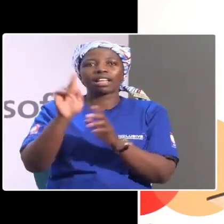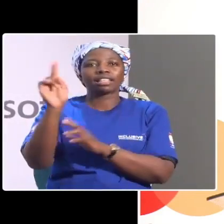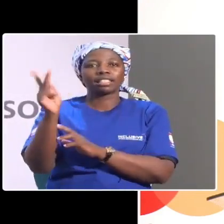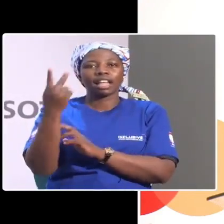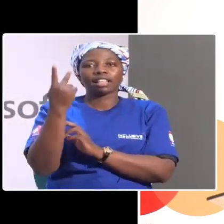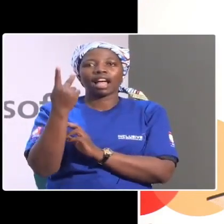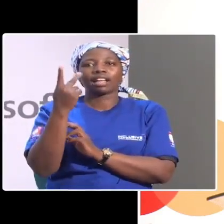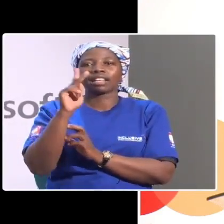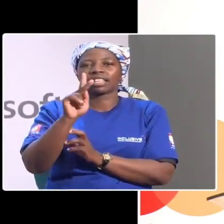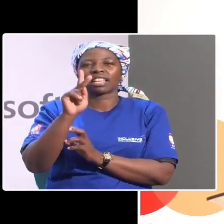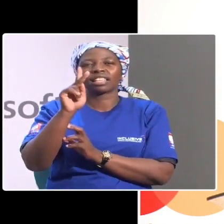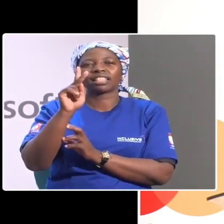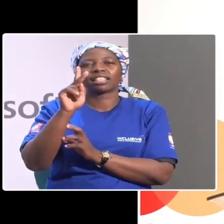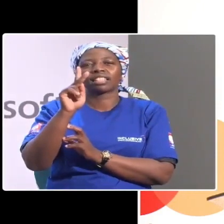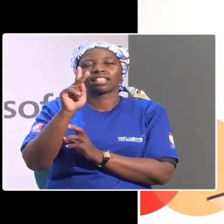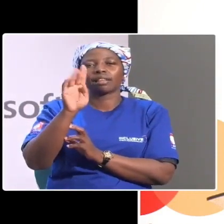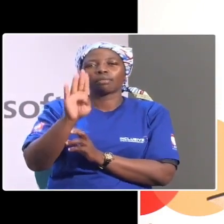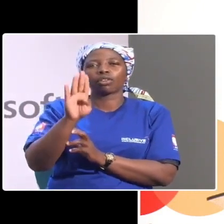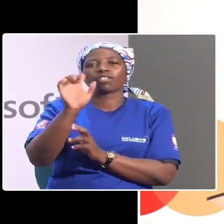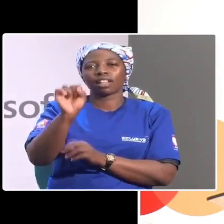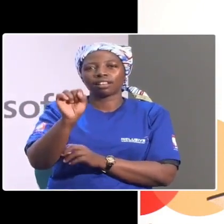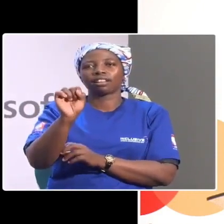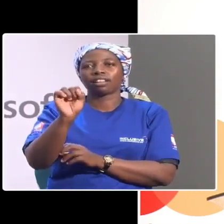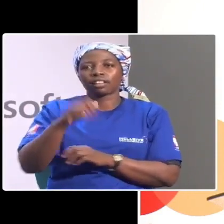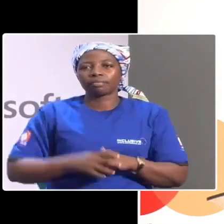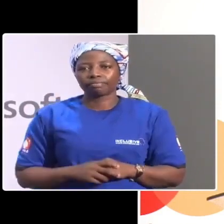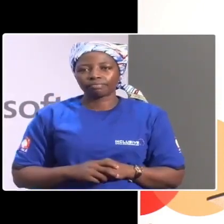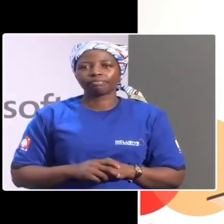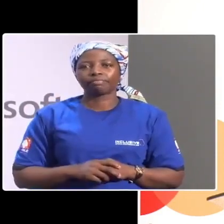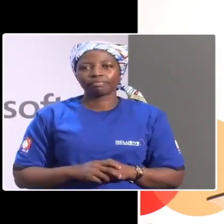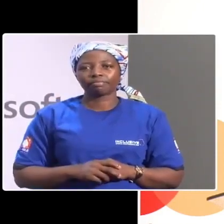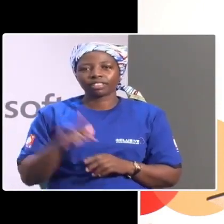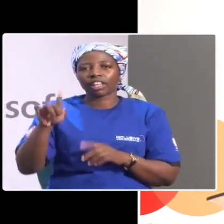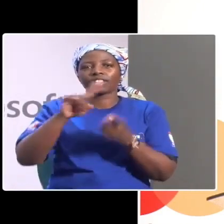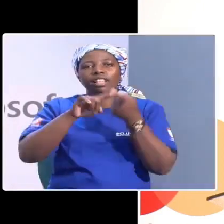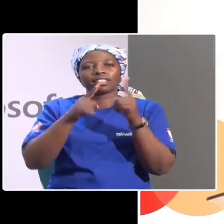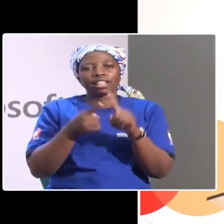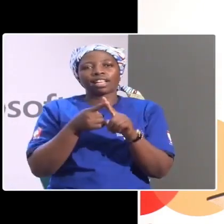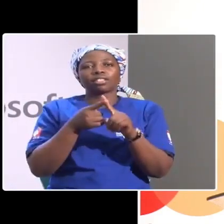of Standards. In particular, he is a Principal Standardization Officer.